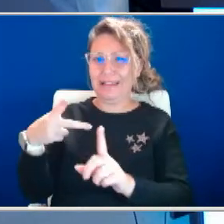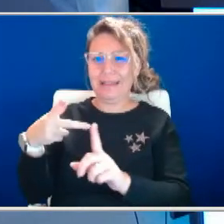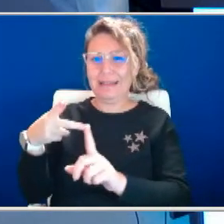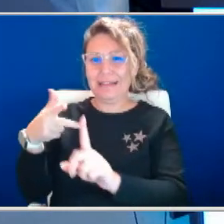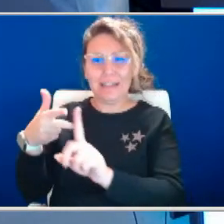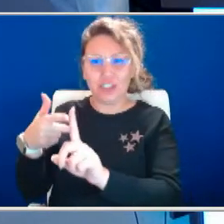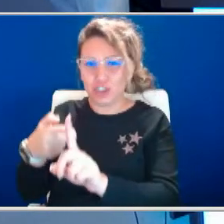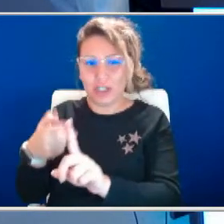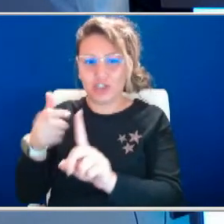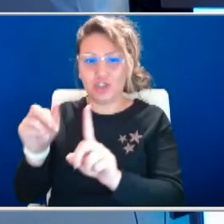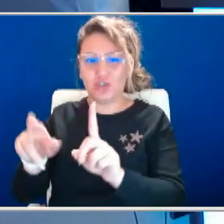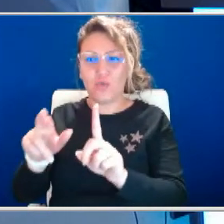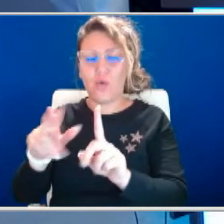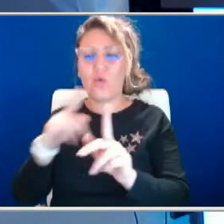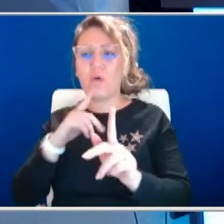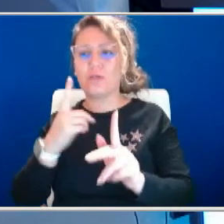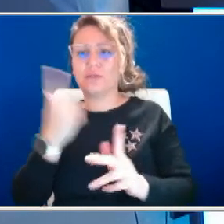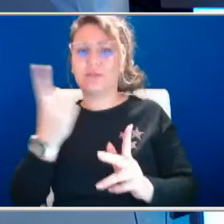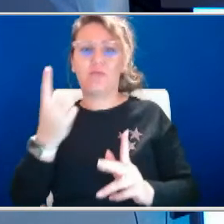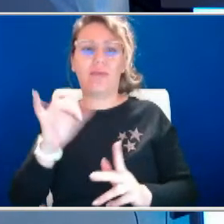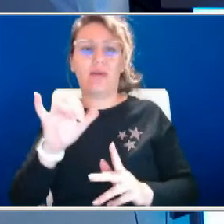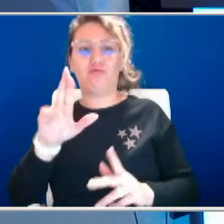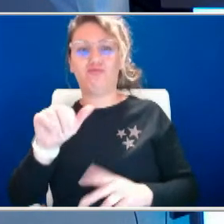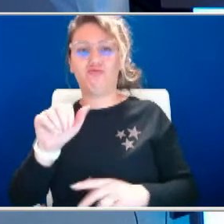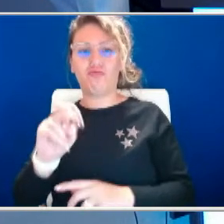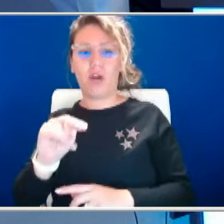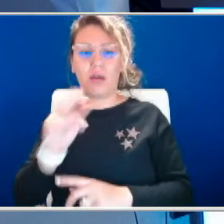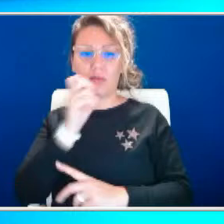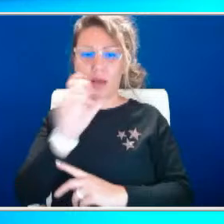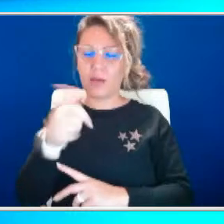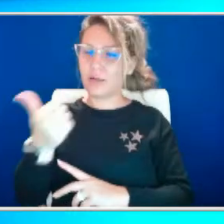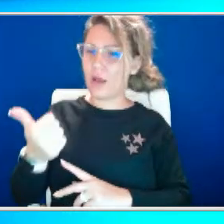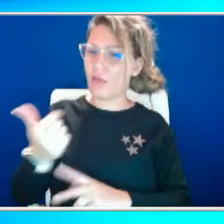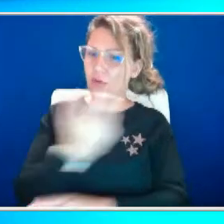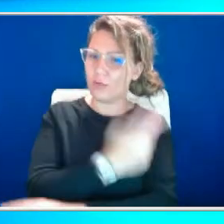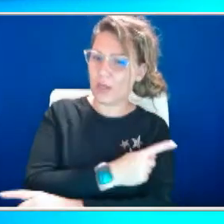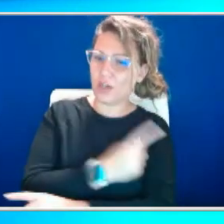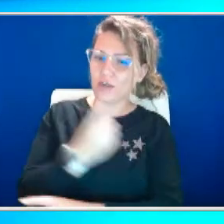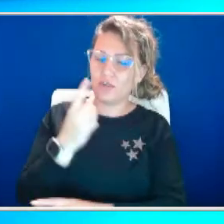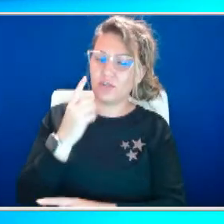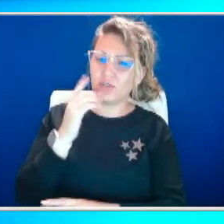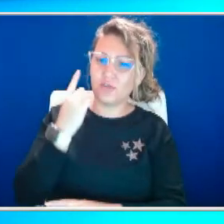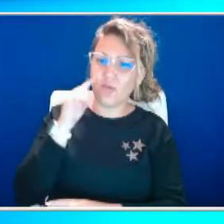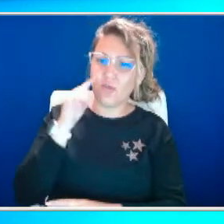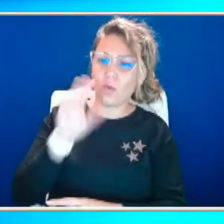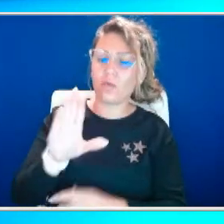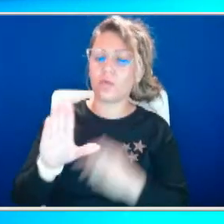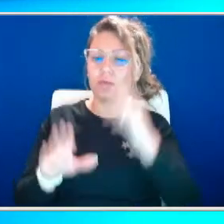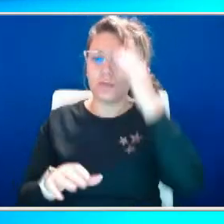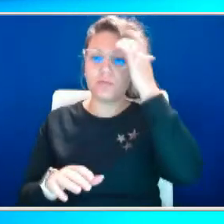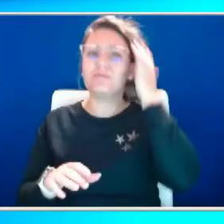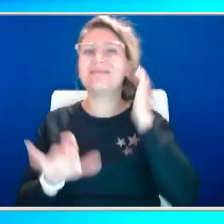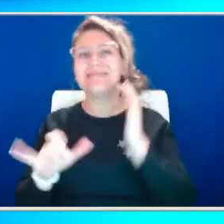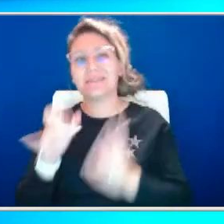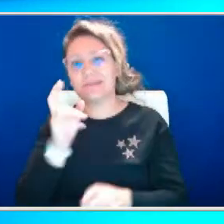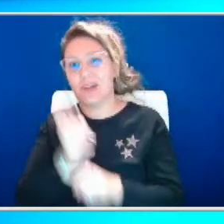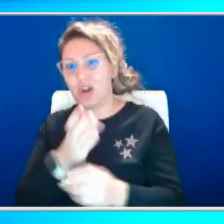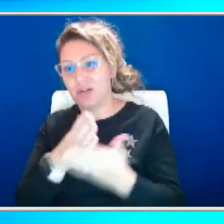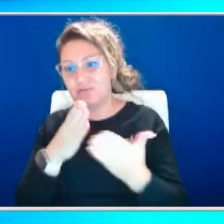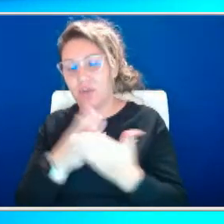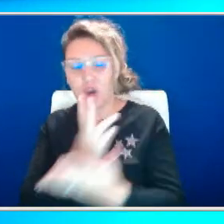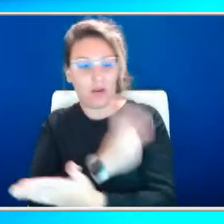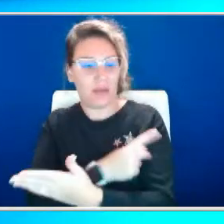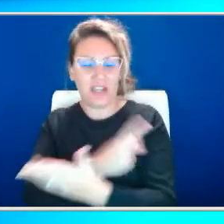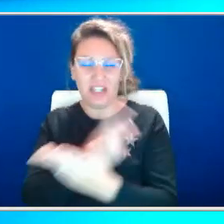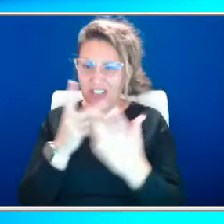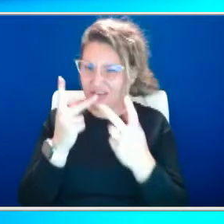someone like Ron and maybe not another patient of yours? Yeah, so that's probably the trickiest part for patients to kind of try to figure out, and